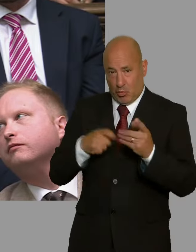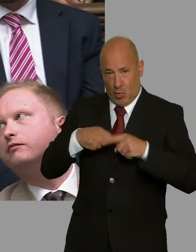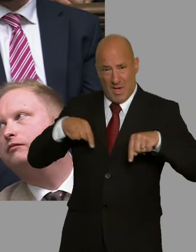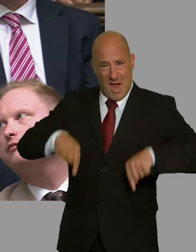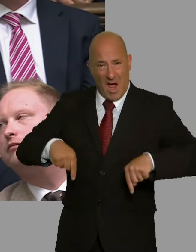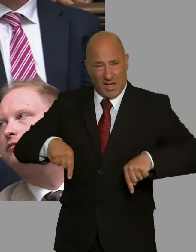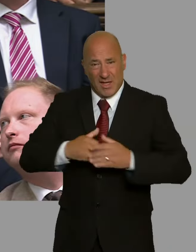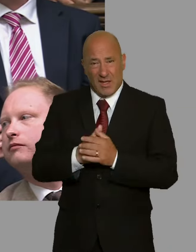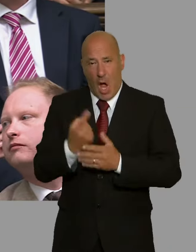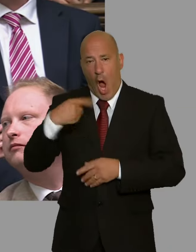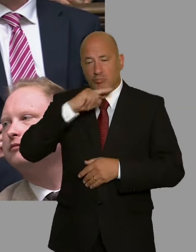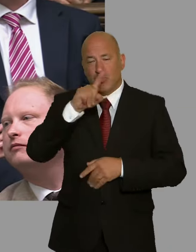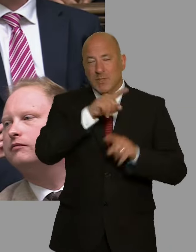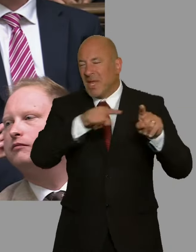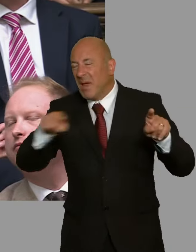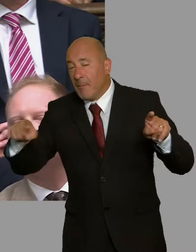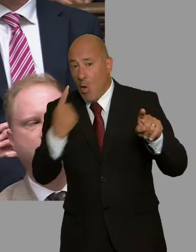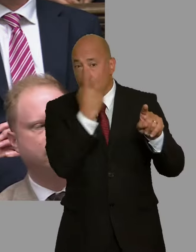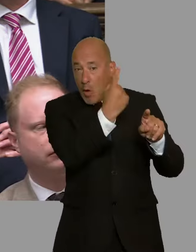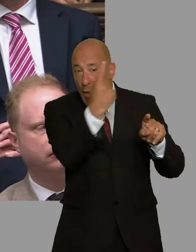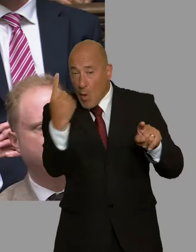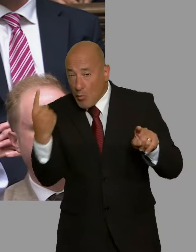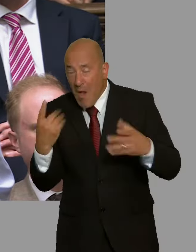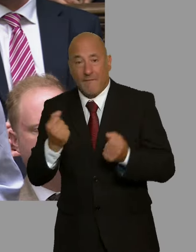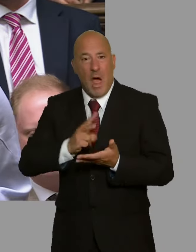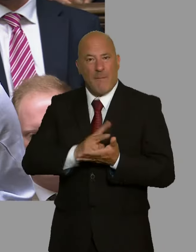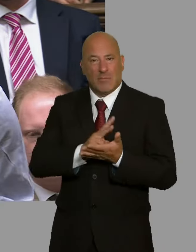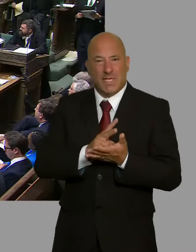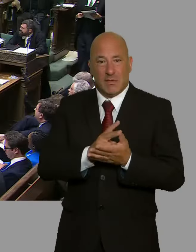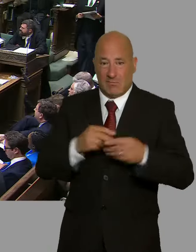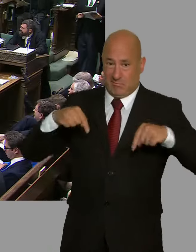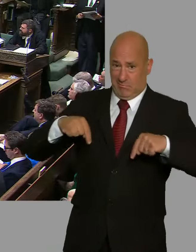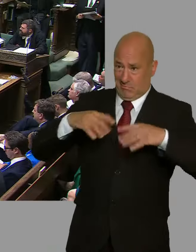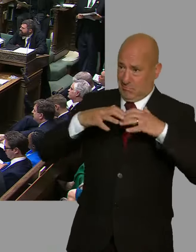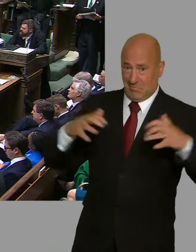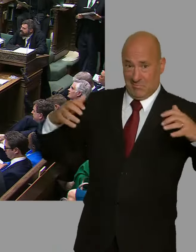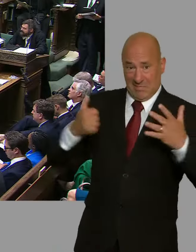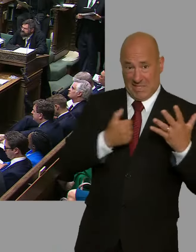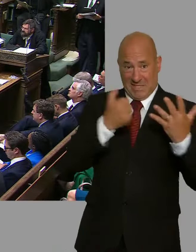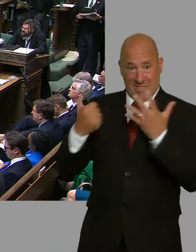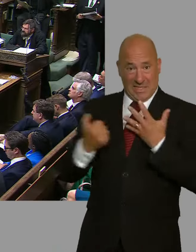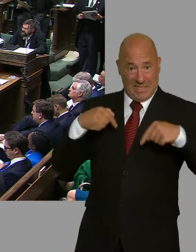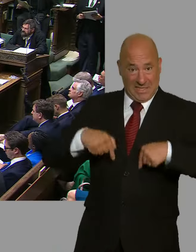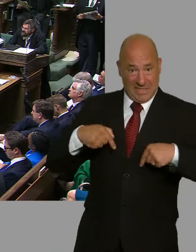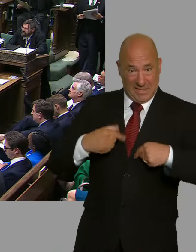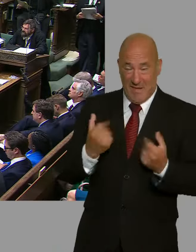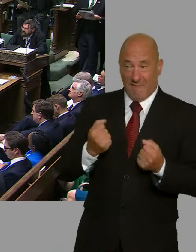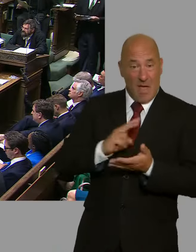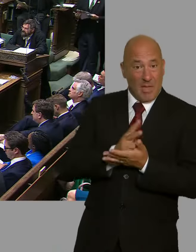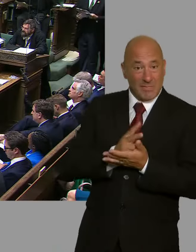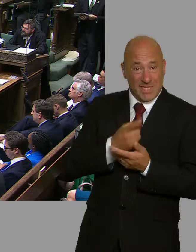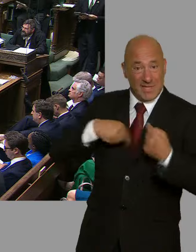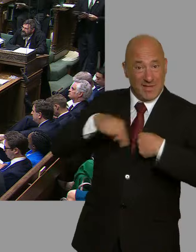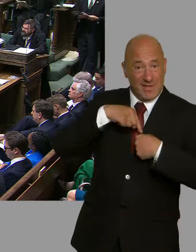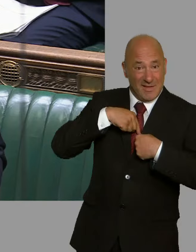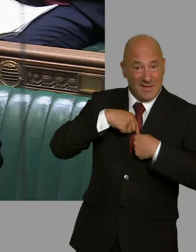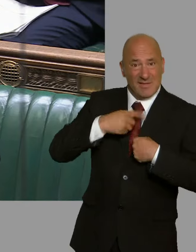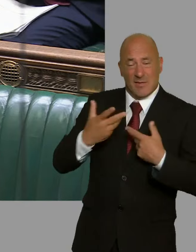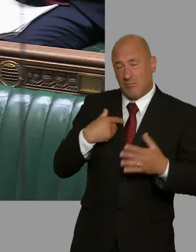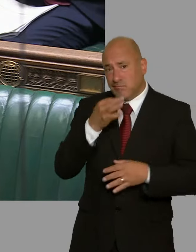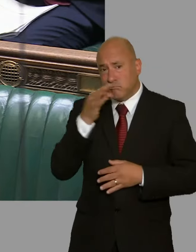marking National Epilepsy Week as we continue to raise awareness of seizures? Well, can I congratulate my honourable friend